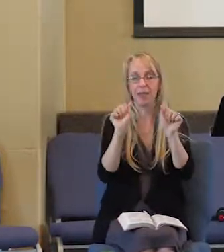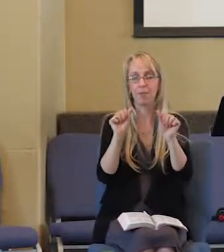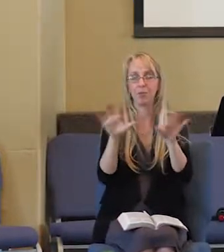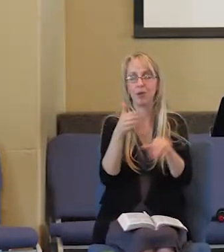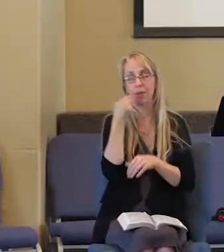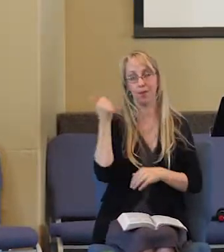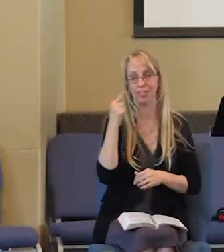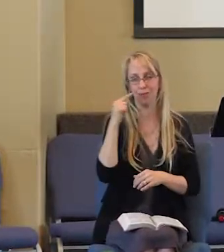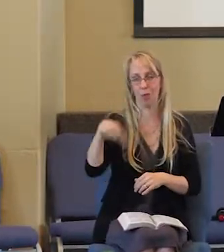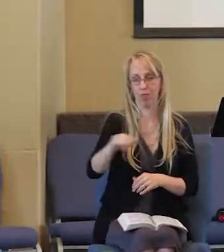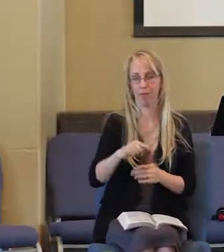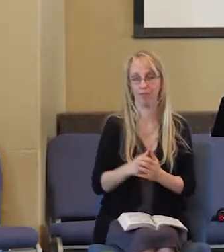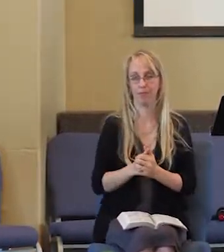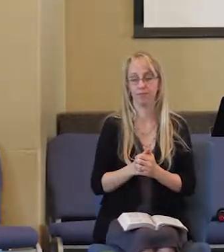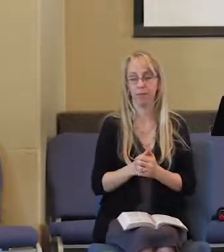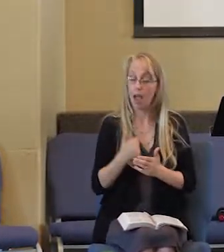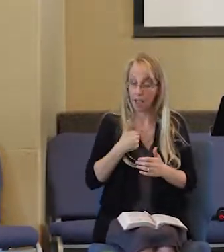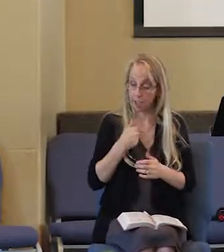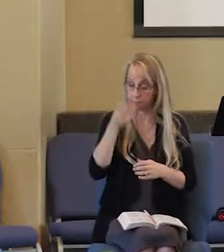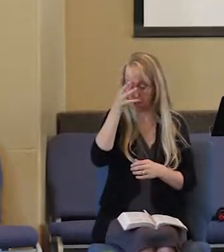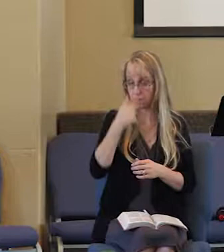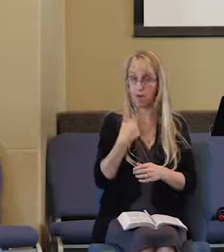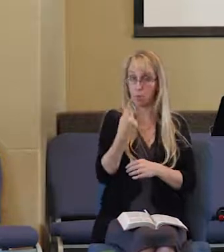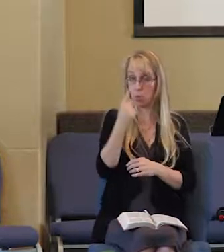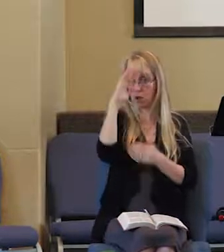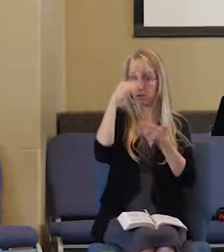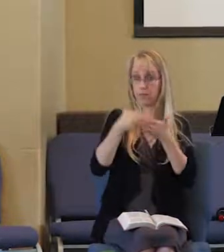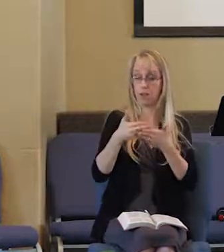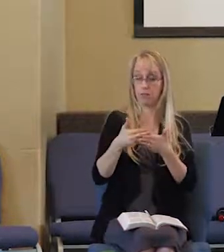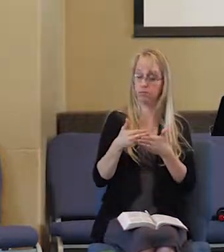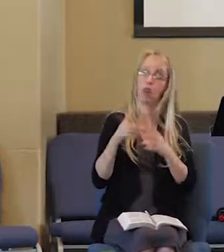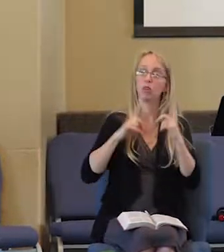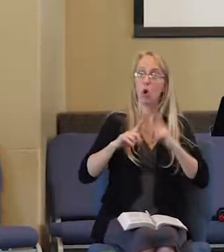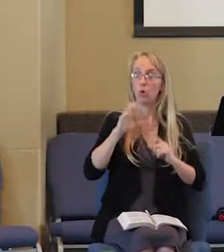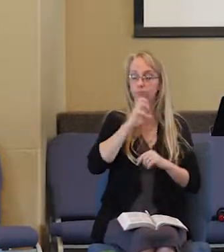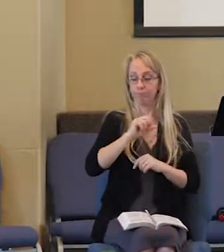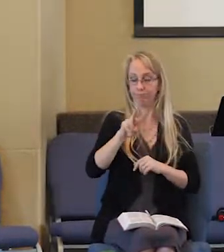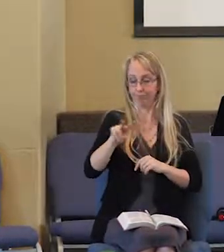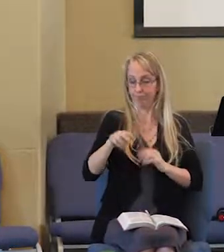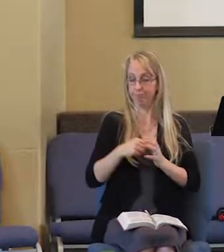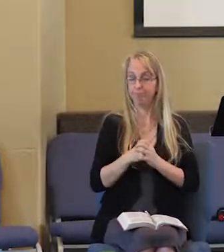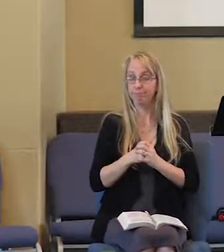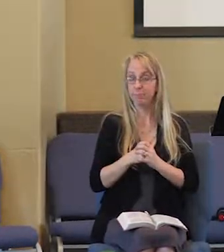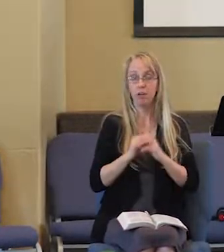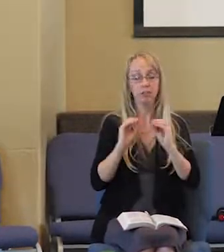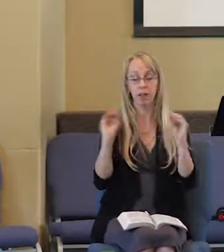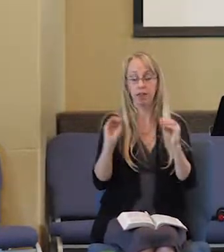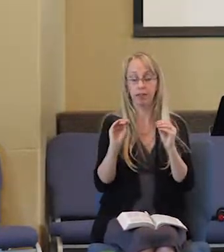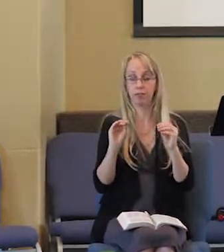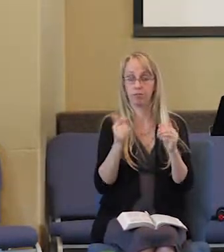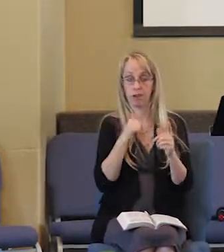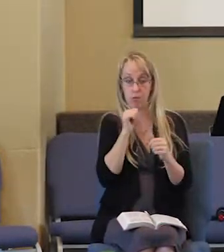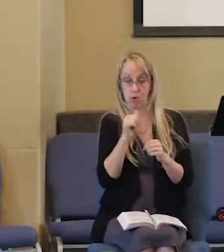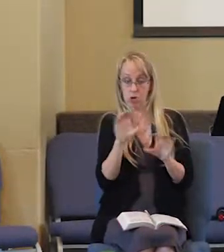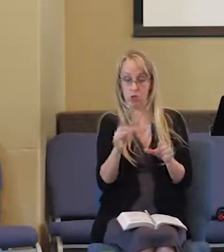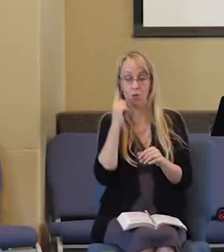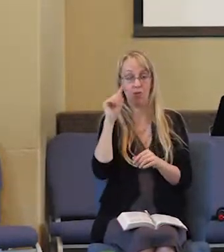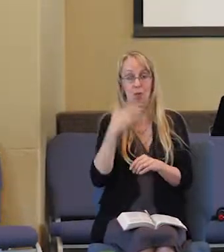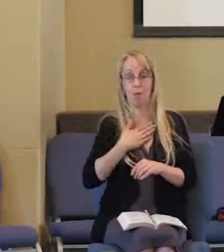I'm a father. I have one son, and he's Logan, and he's 22, and there's nothing I wouldn't do for my